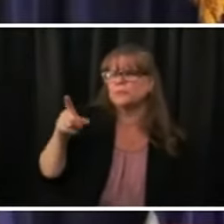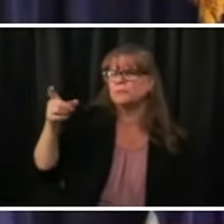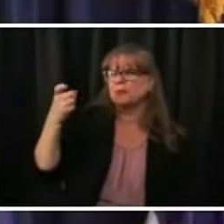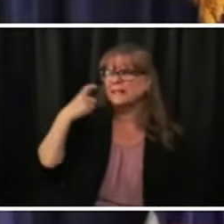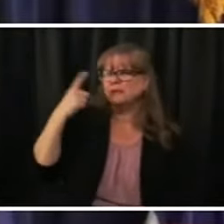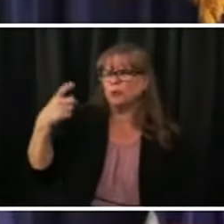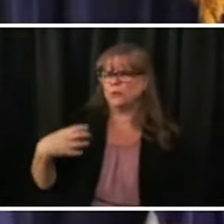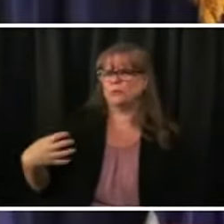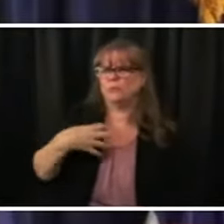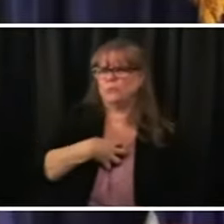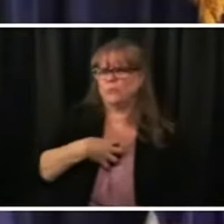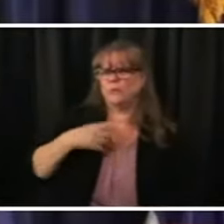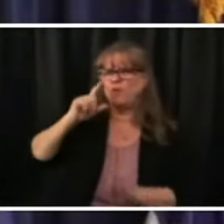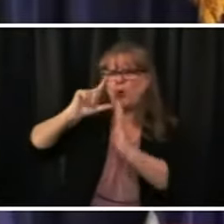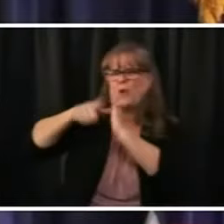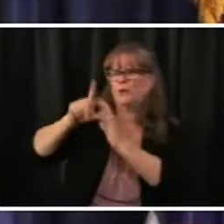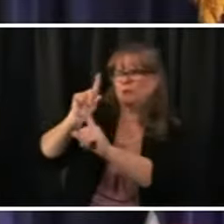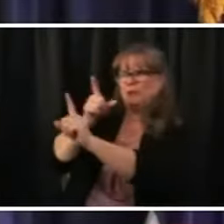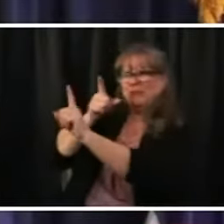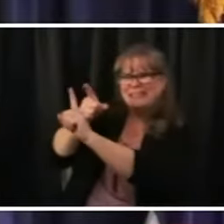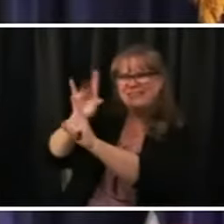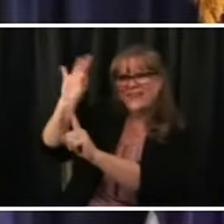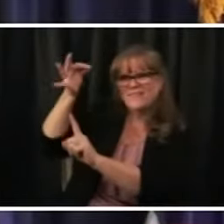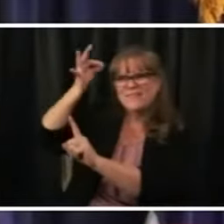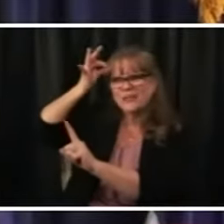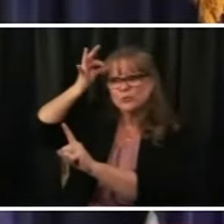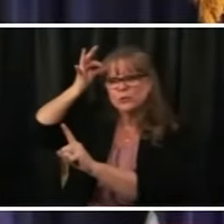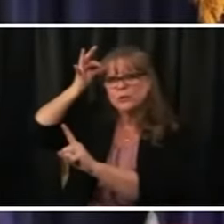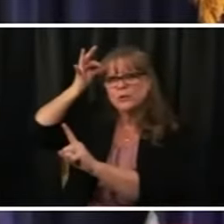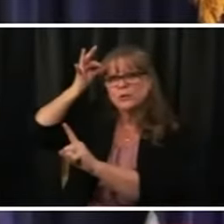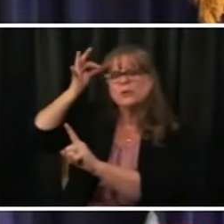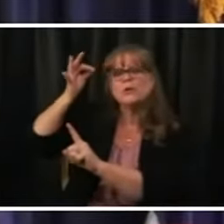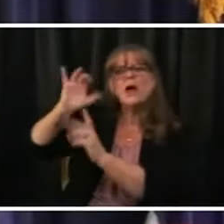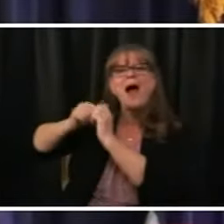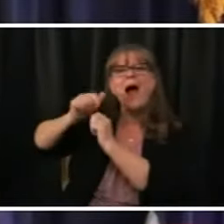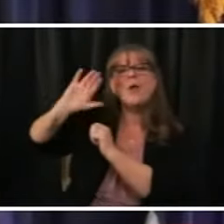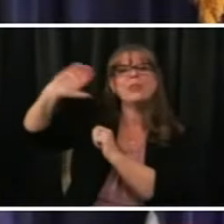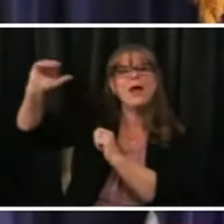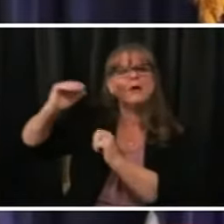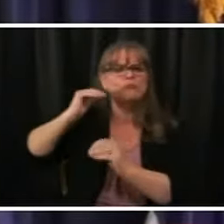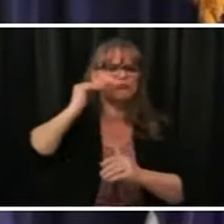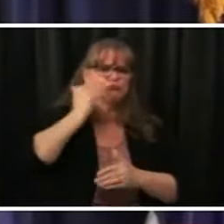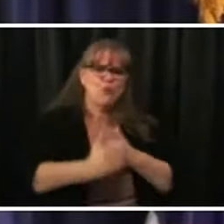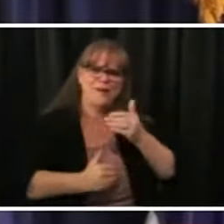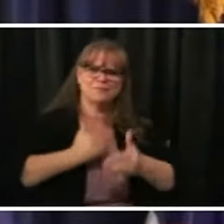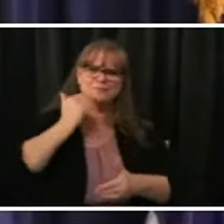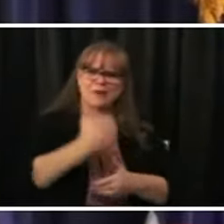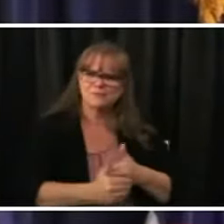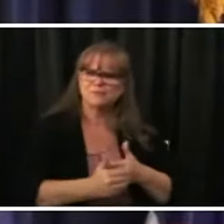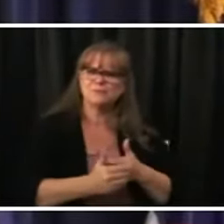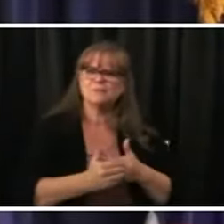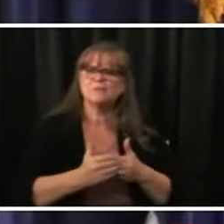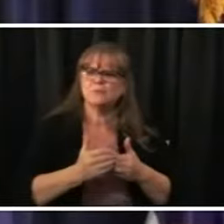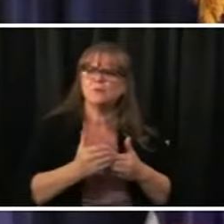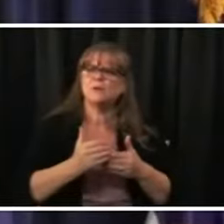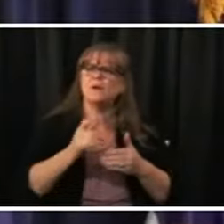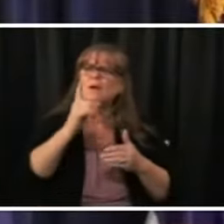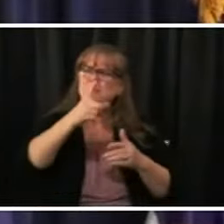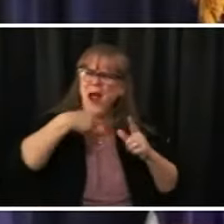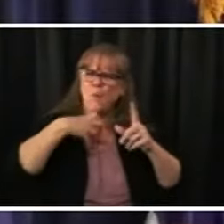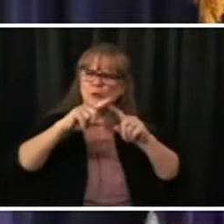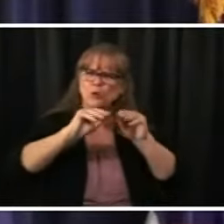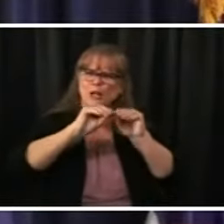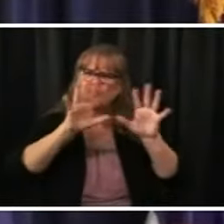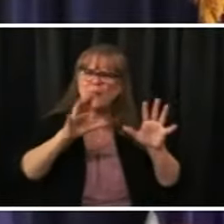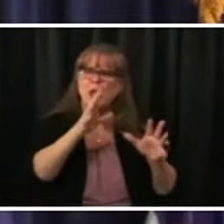time. I'm wondering if, you know, the ball rolls fast downhill. I mean, obviously people are down here complaining about the state.